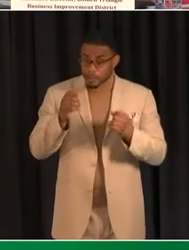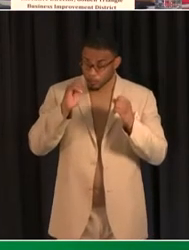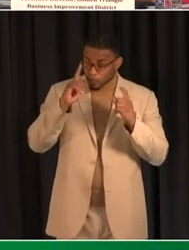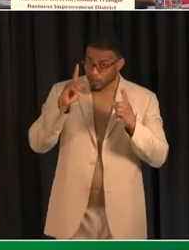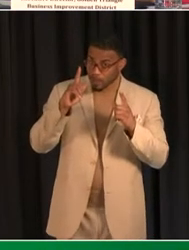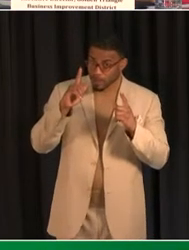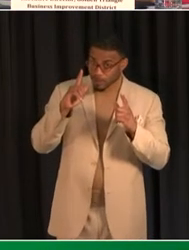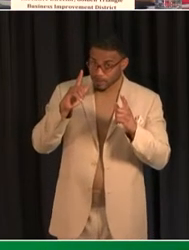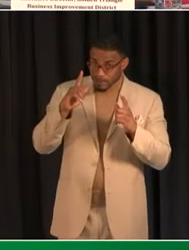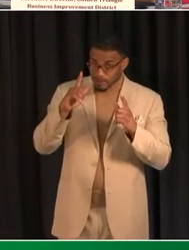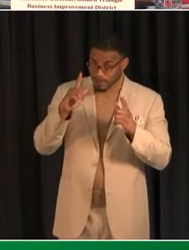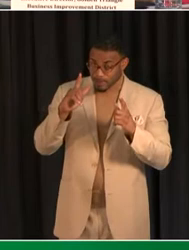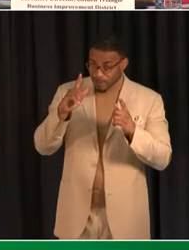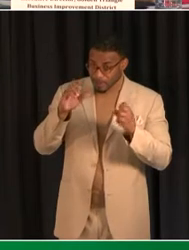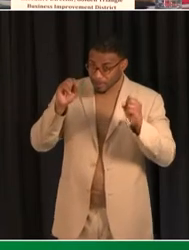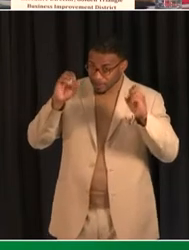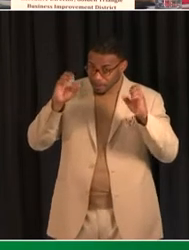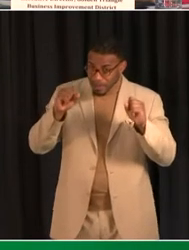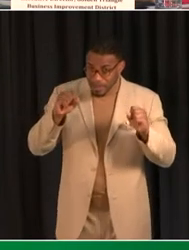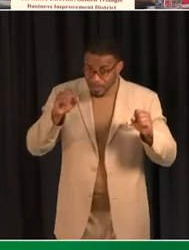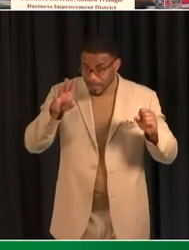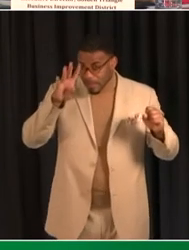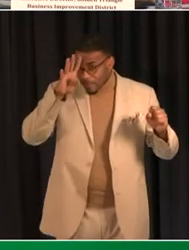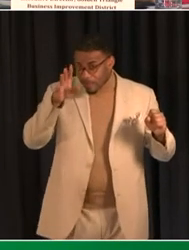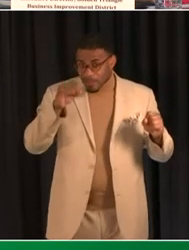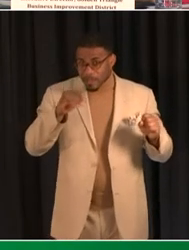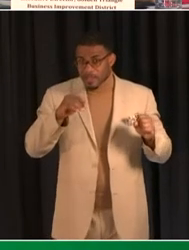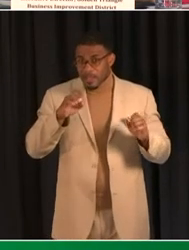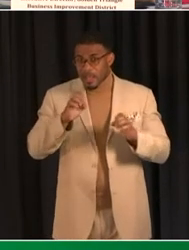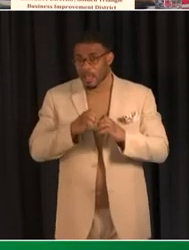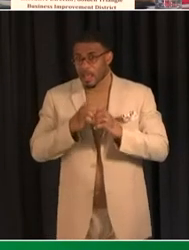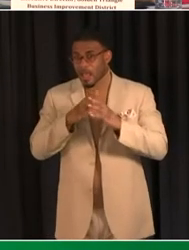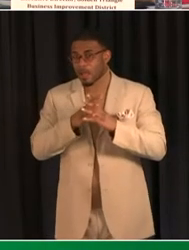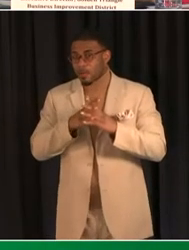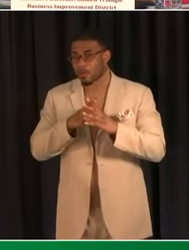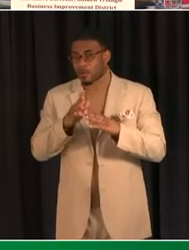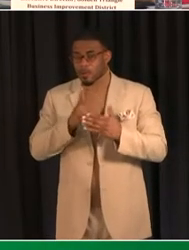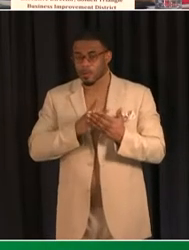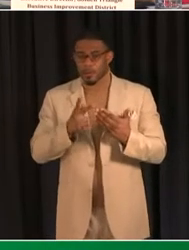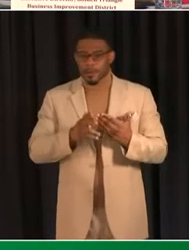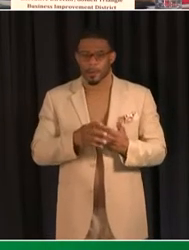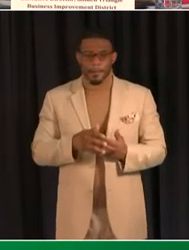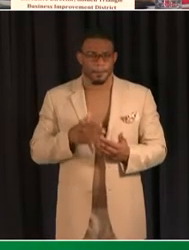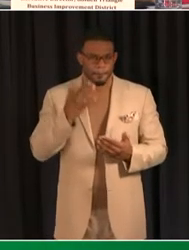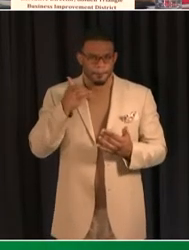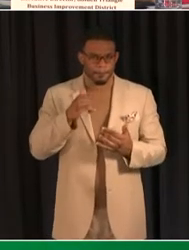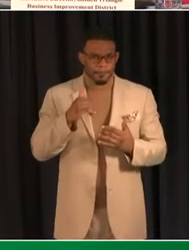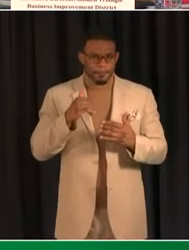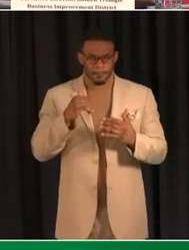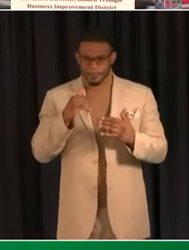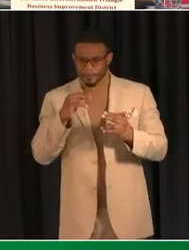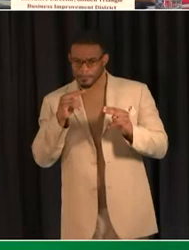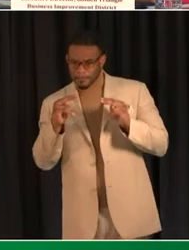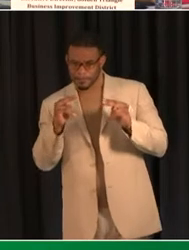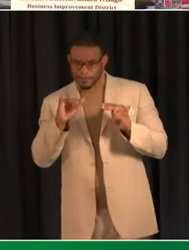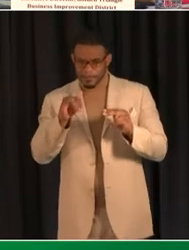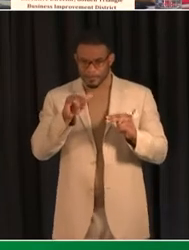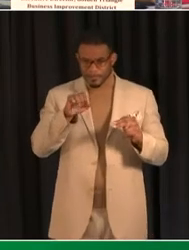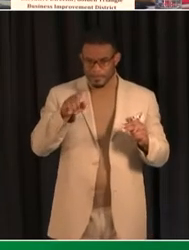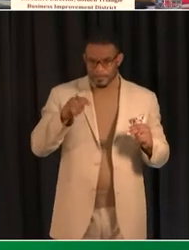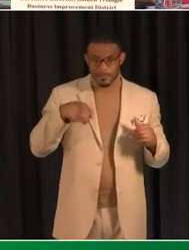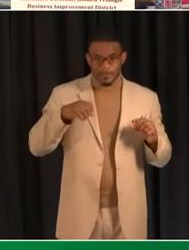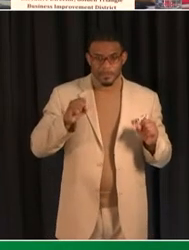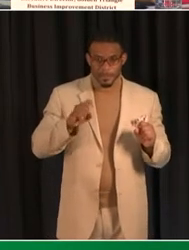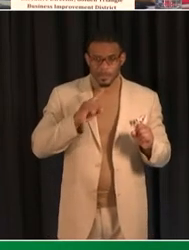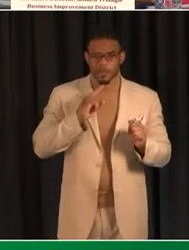a surprisingly amazing innovation and entrepreneurship program. And if we leverage that